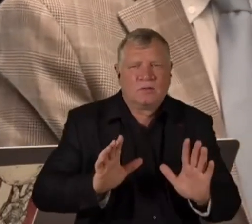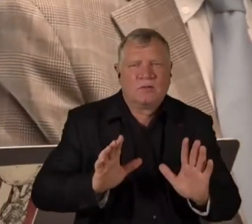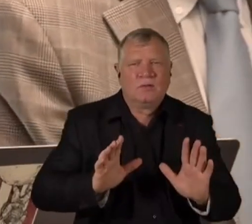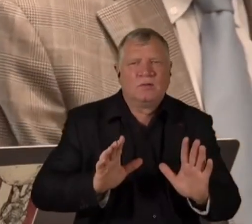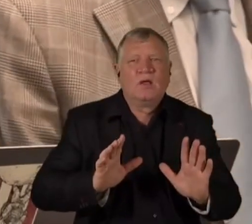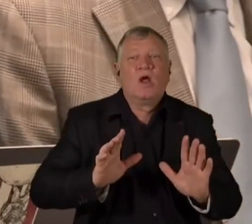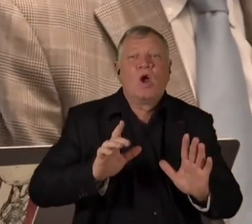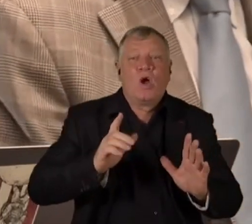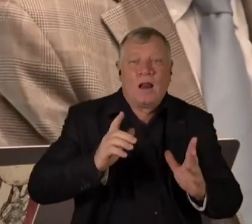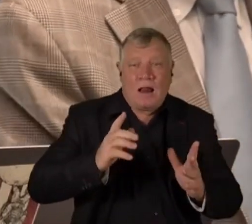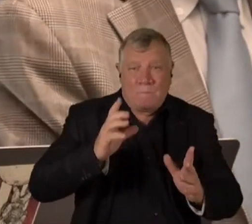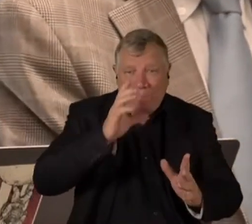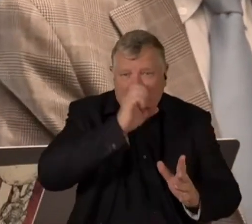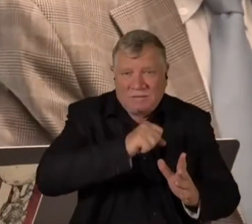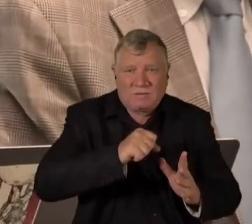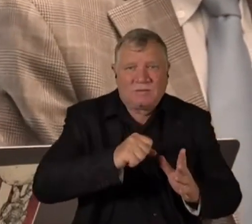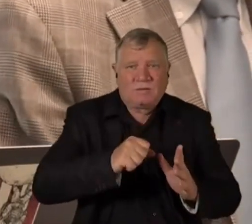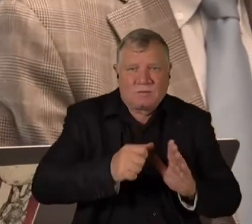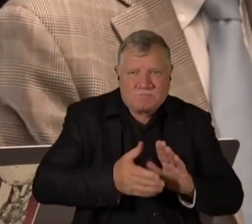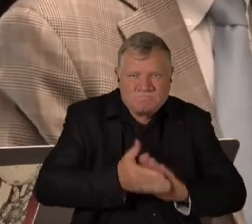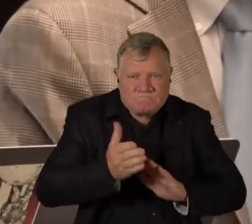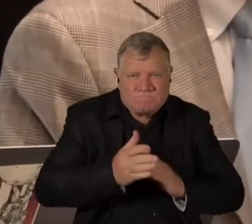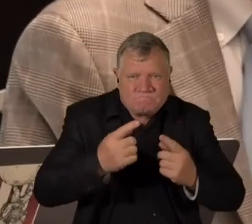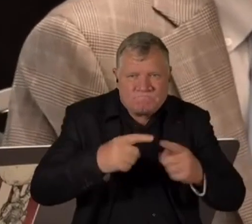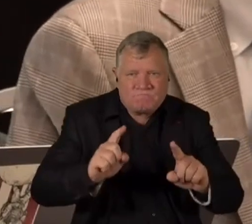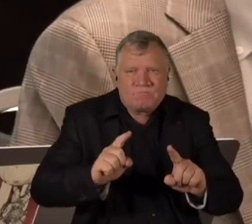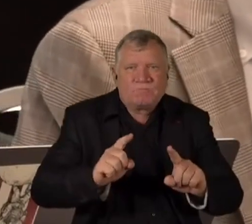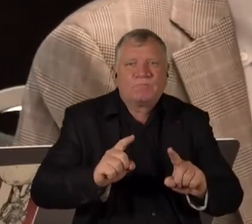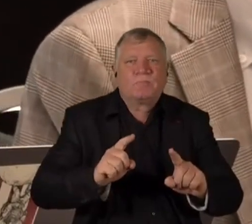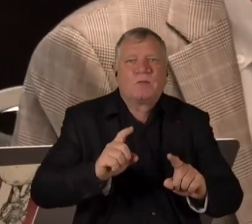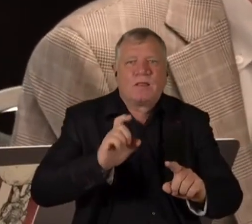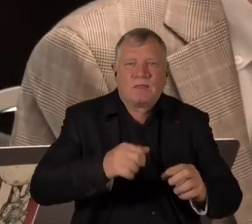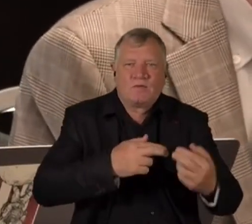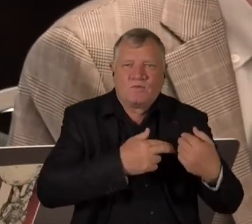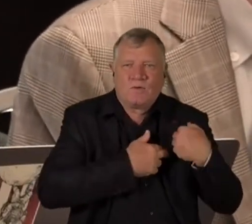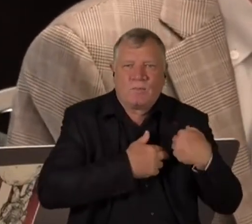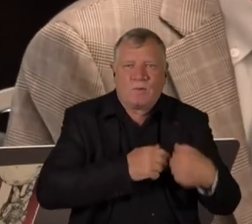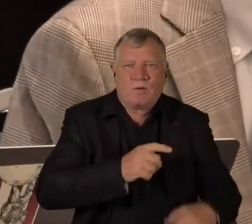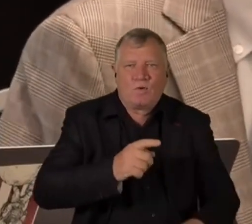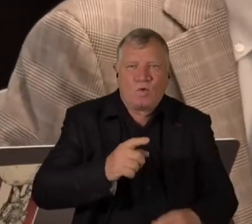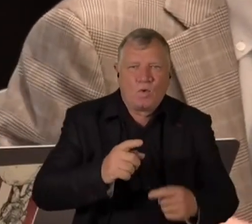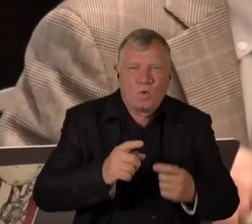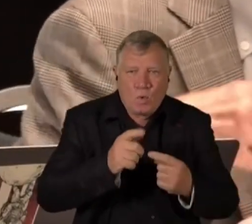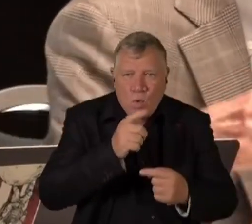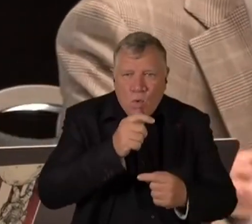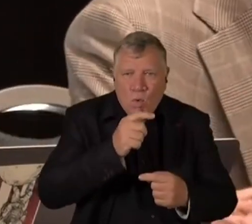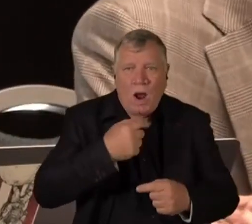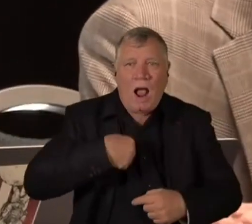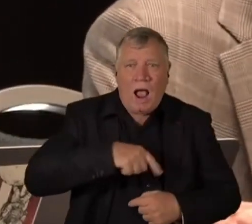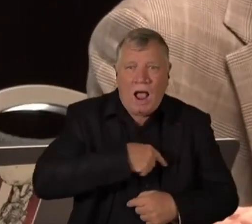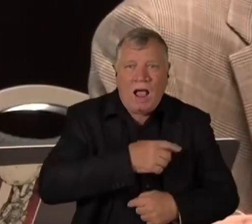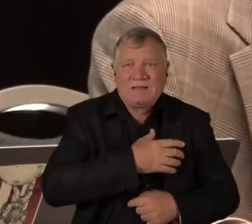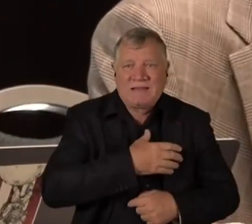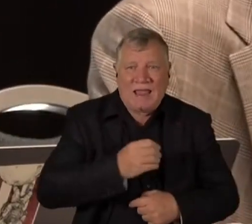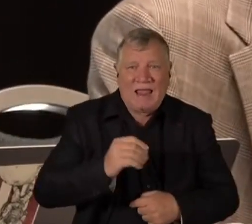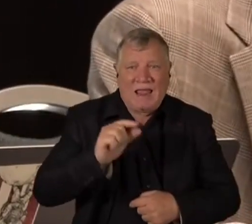an operational challenge, and that challenge is ultimately the responsibility of us and the